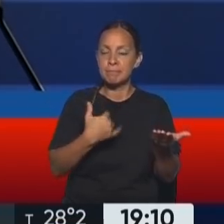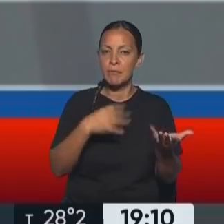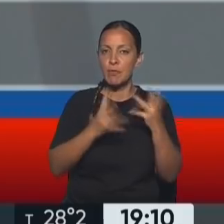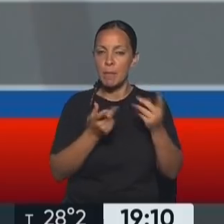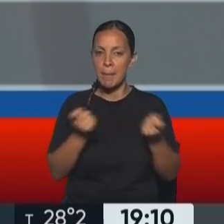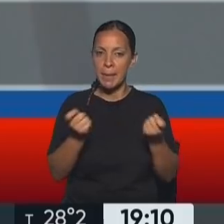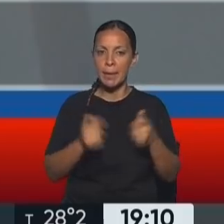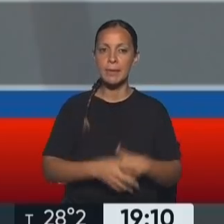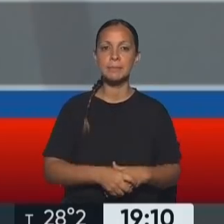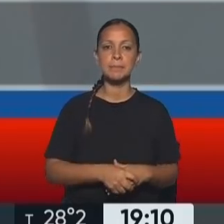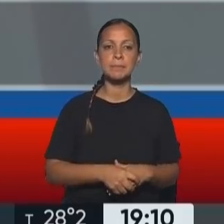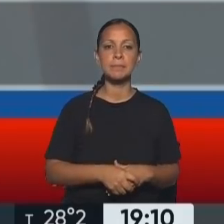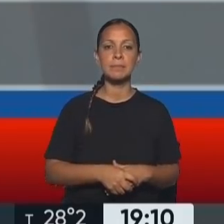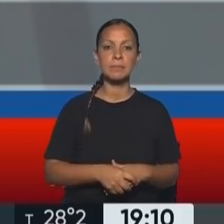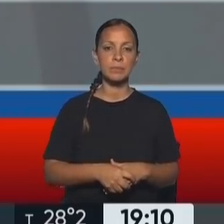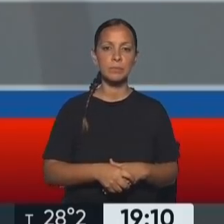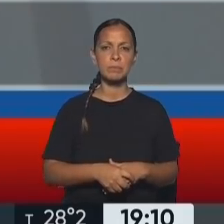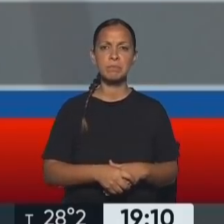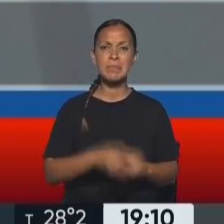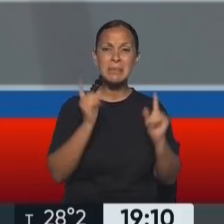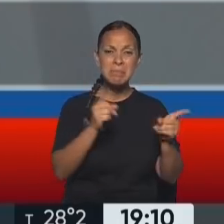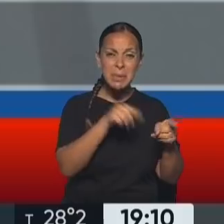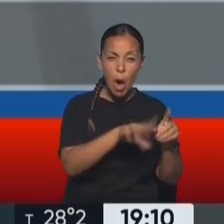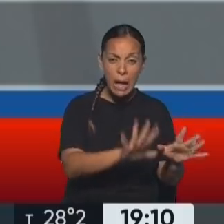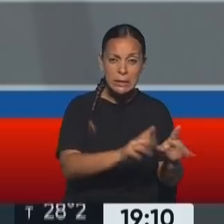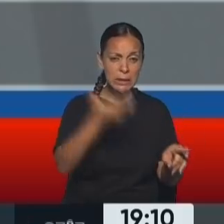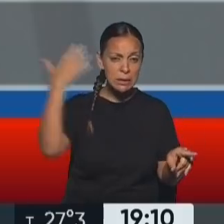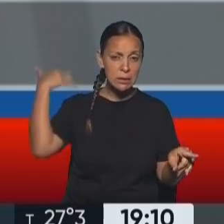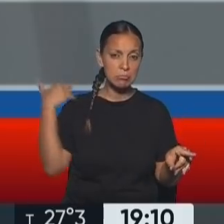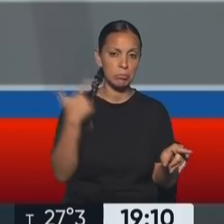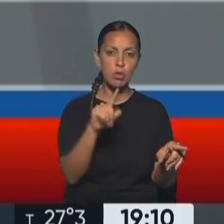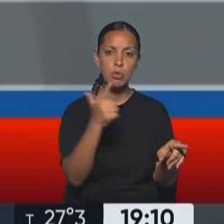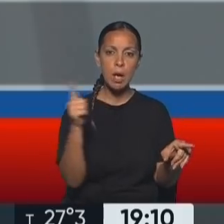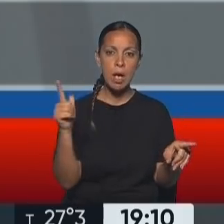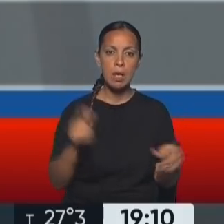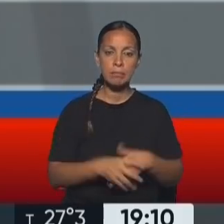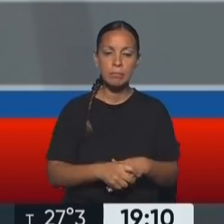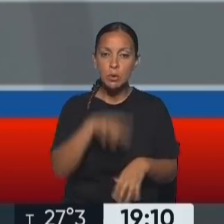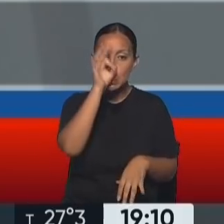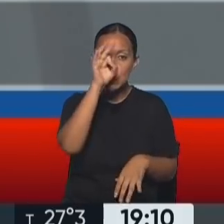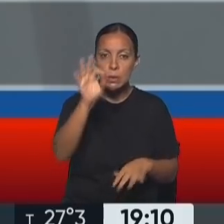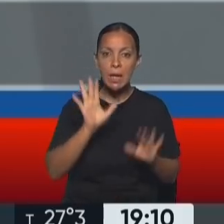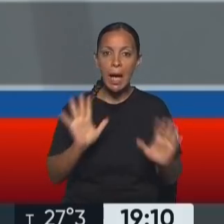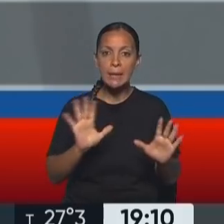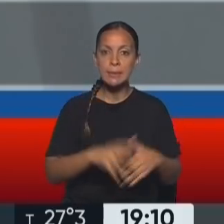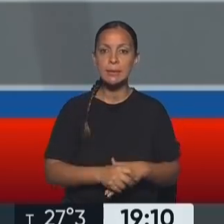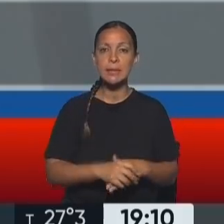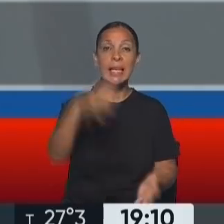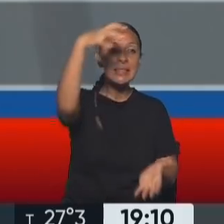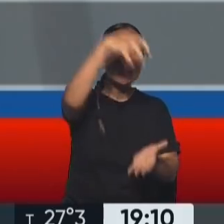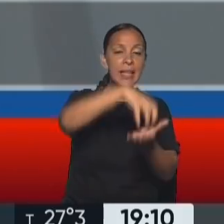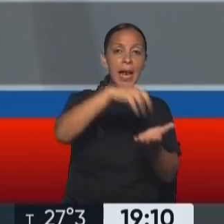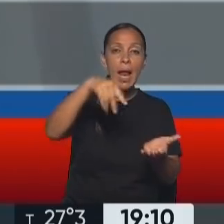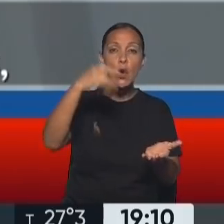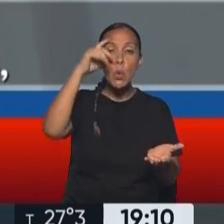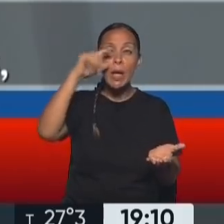of it. This is unprecedented. We've never had conflict before where large nuclear